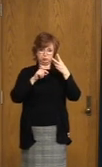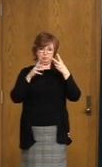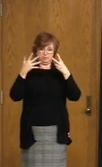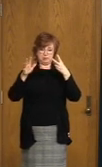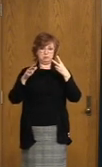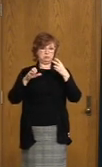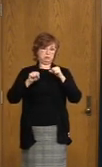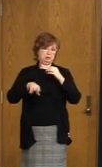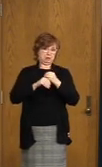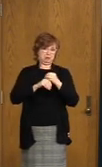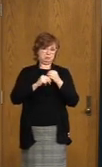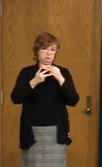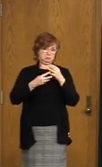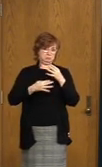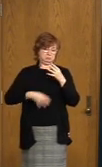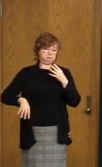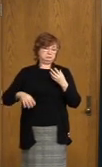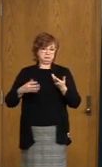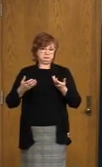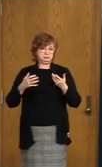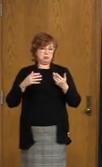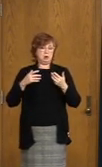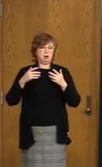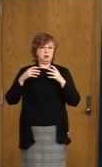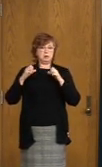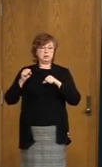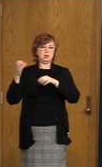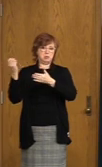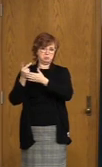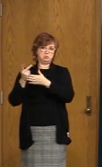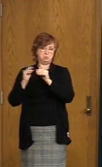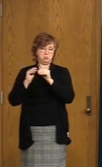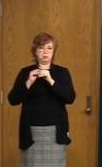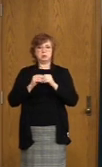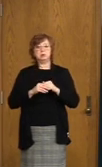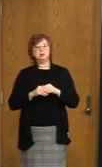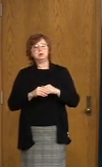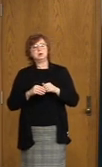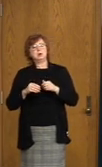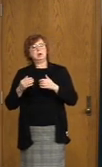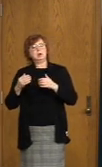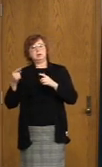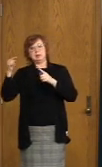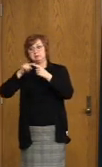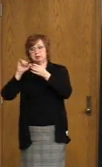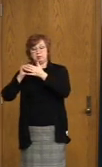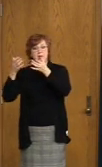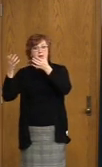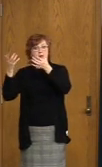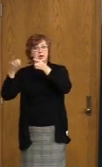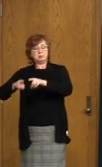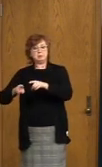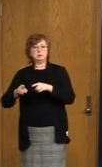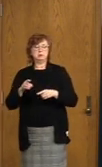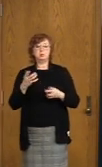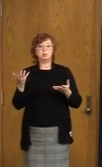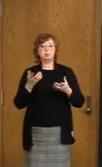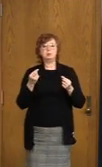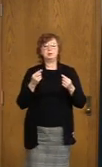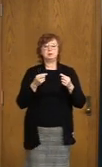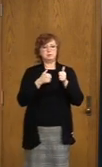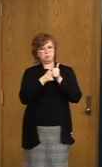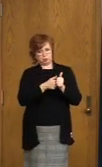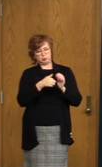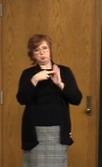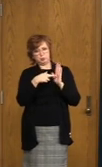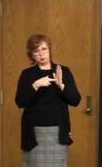In the meantime, I would ask once again, please keep following all of the public health orders and guidelines that are in place. They